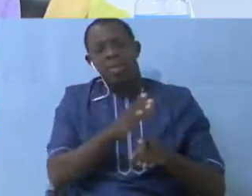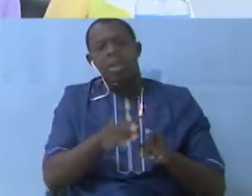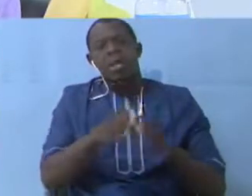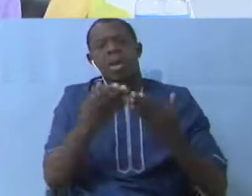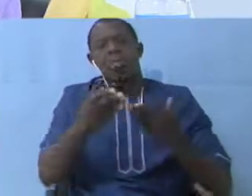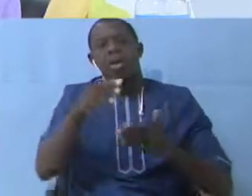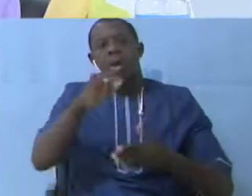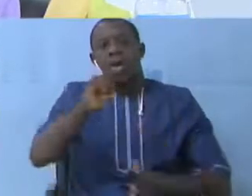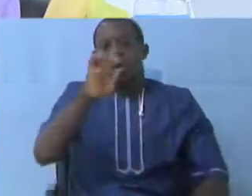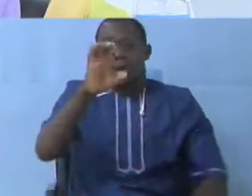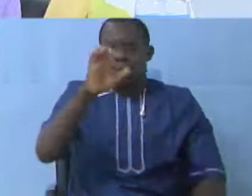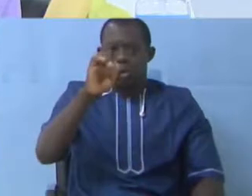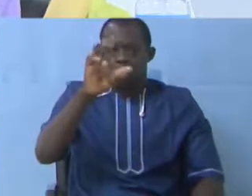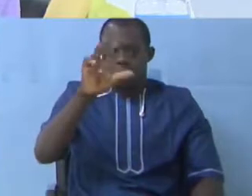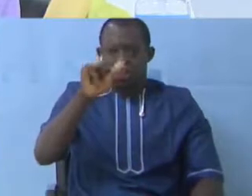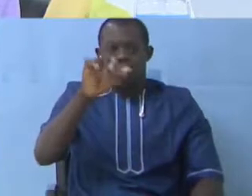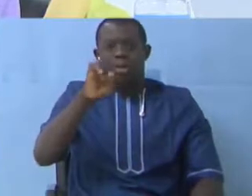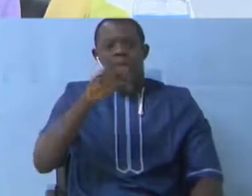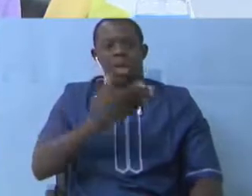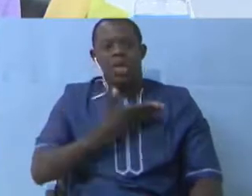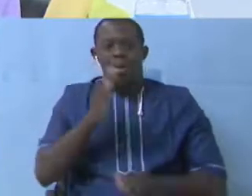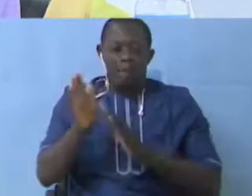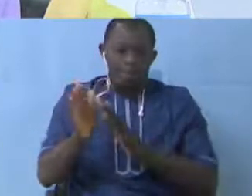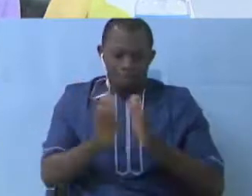la ECOWAS nag daal di amaat beneen pexe.